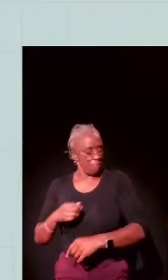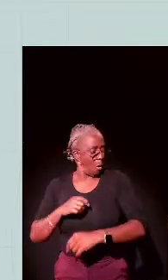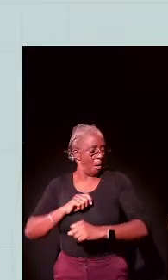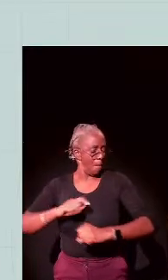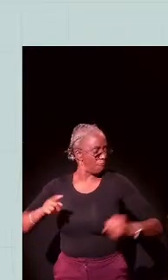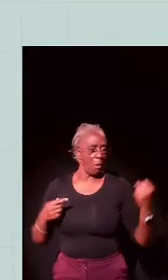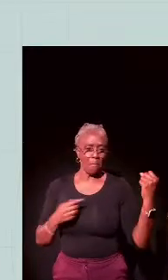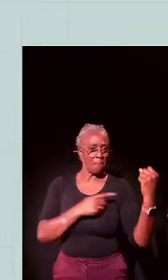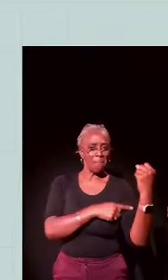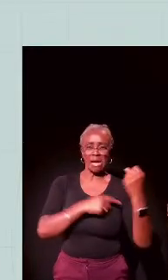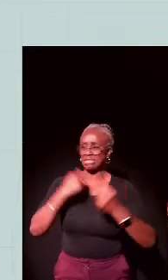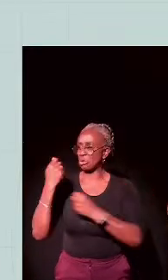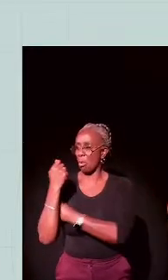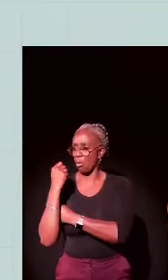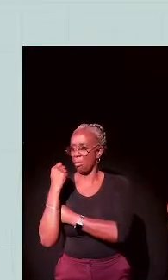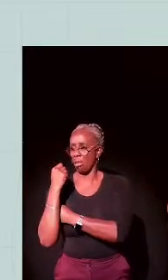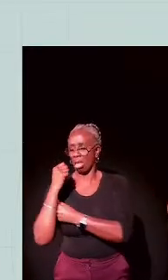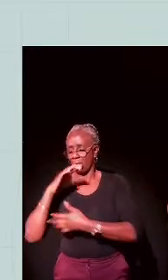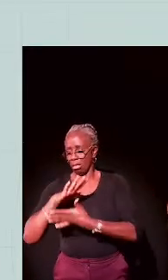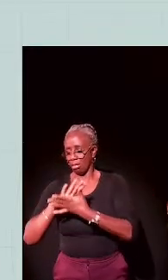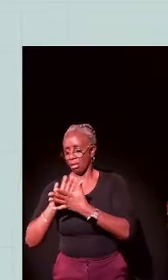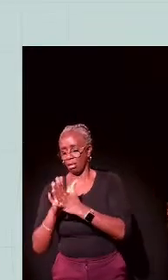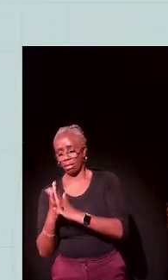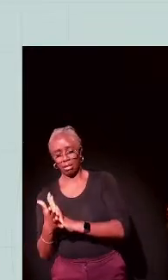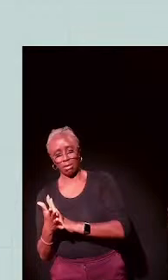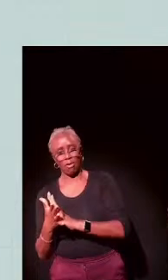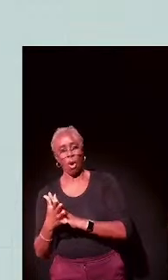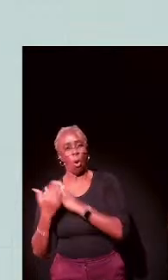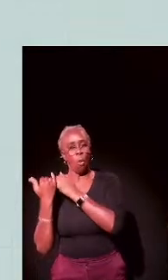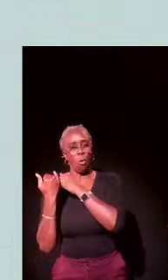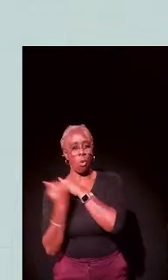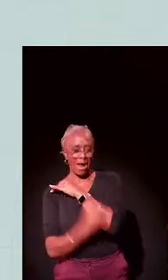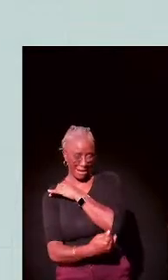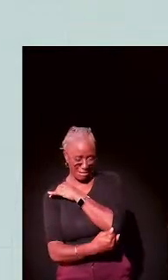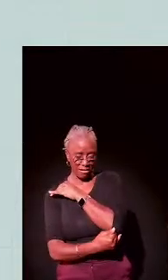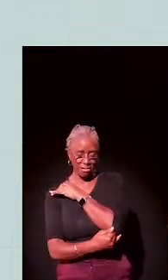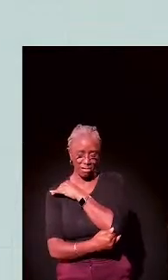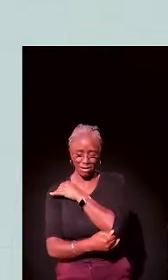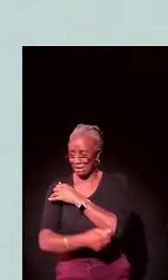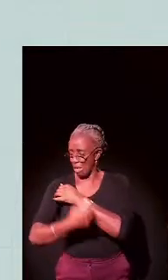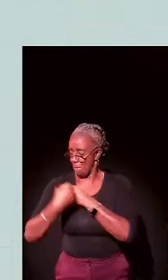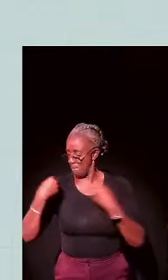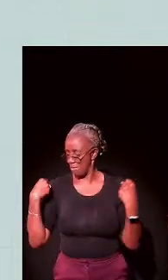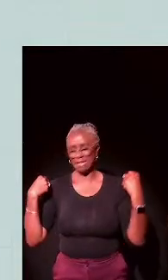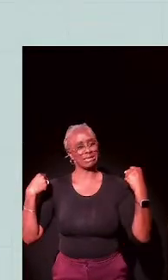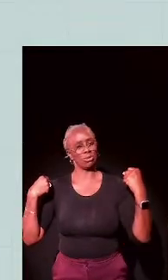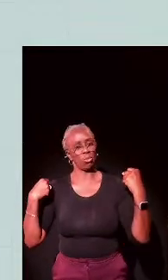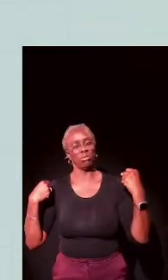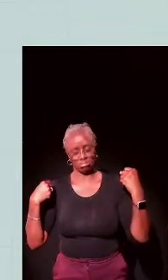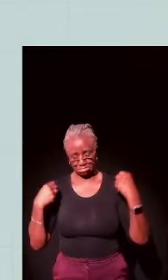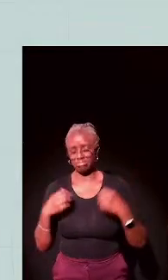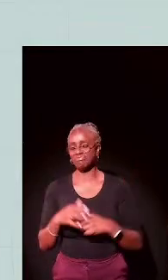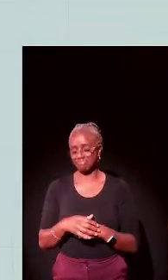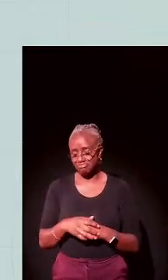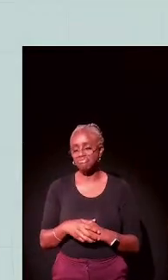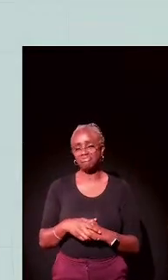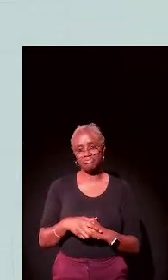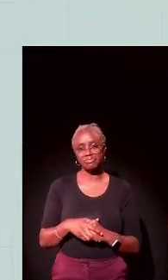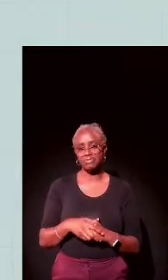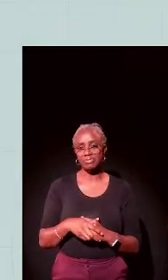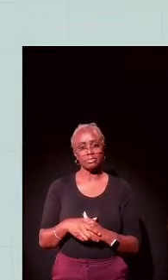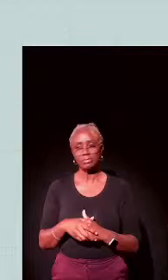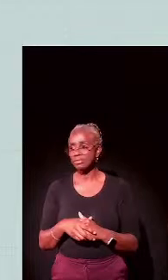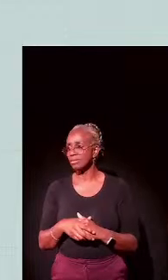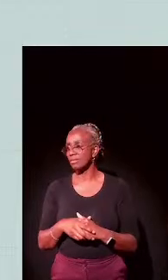or certain ways of muscle weakening conditions. And